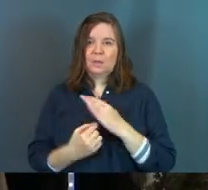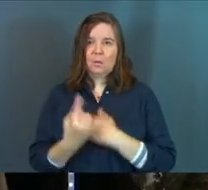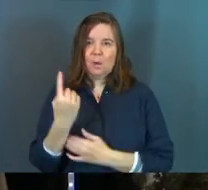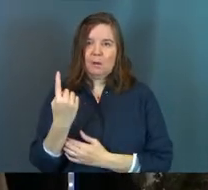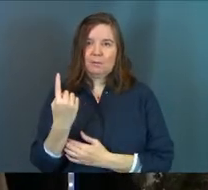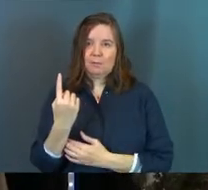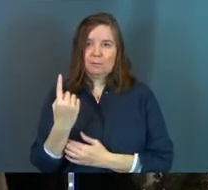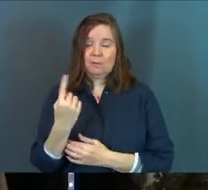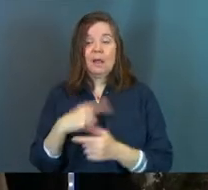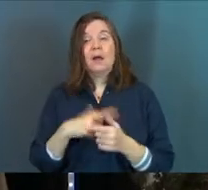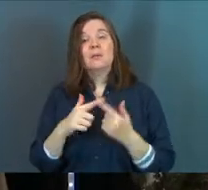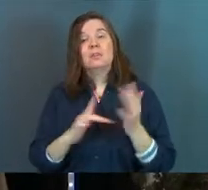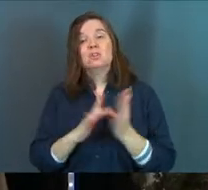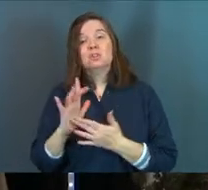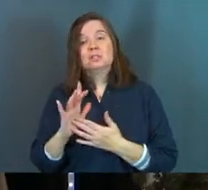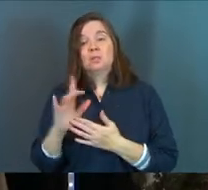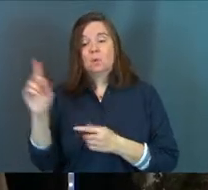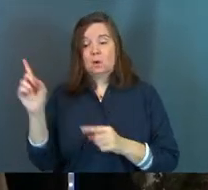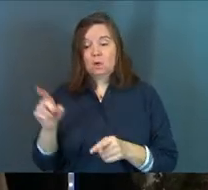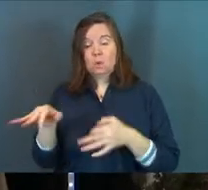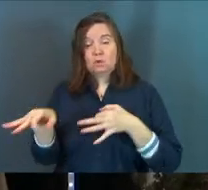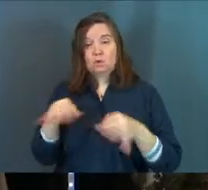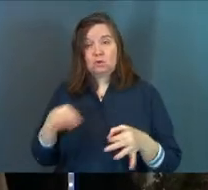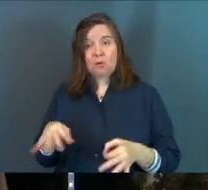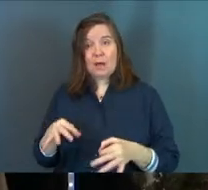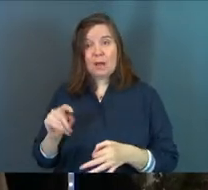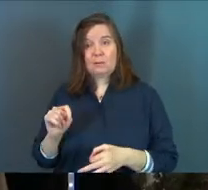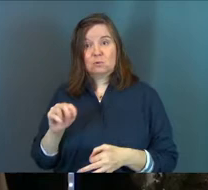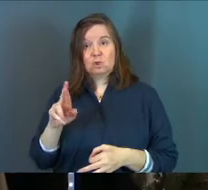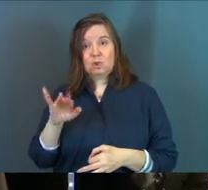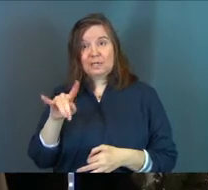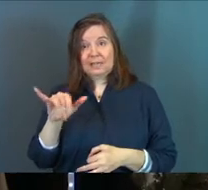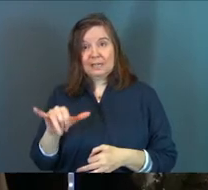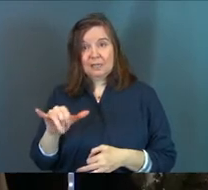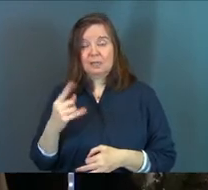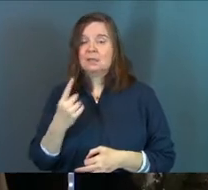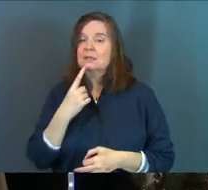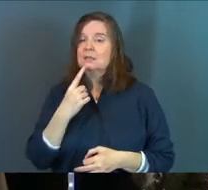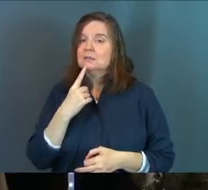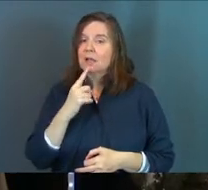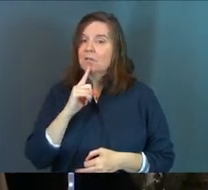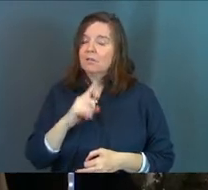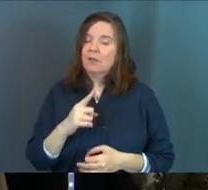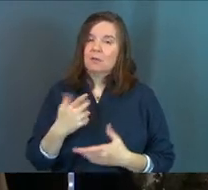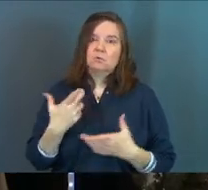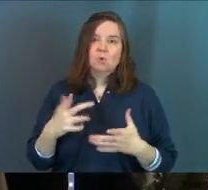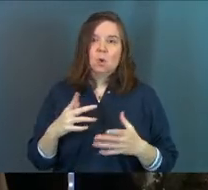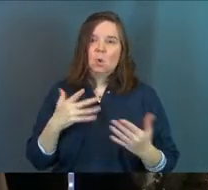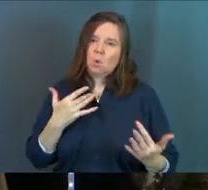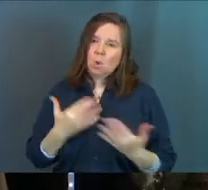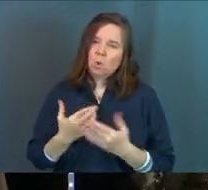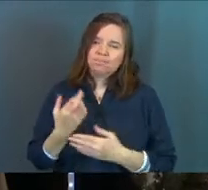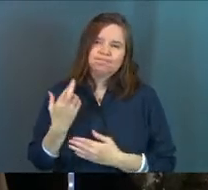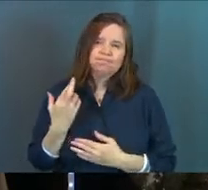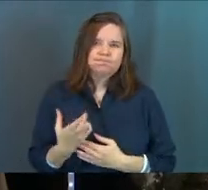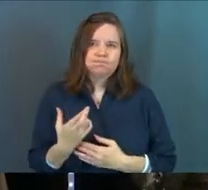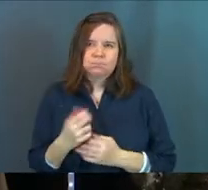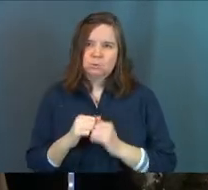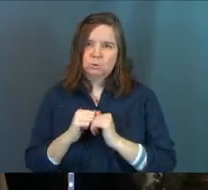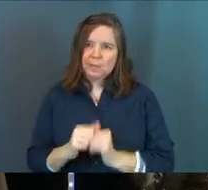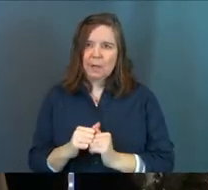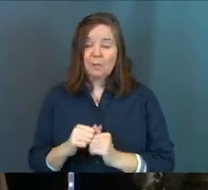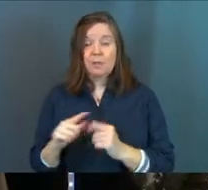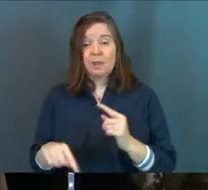one. And then Jesus, when he goes to describe the Trinity, one thing Jesus says is that they are so close, so tightly knit